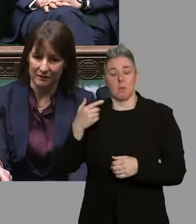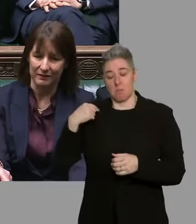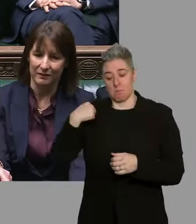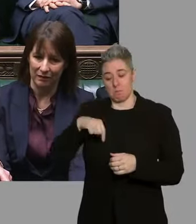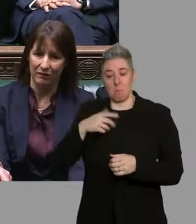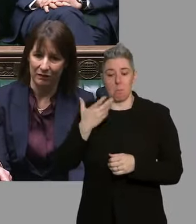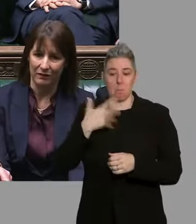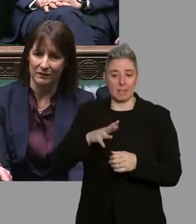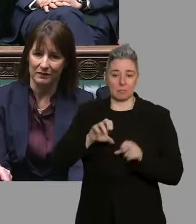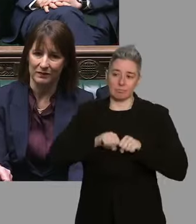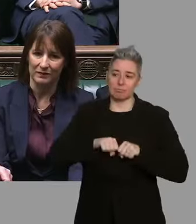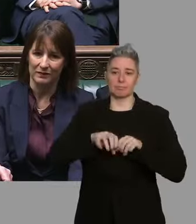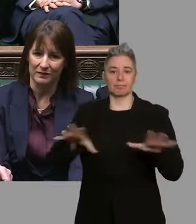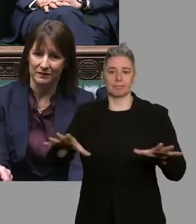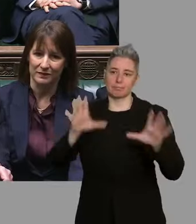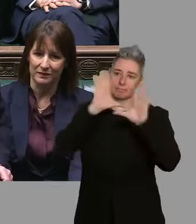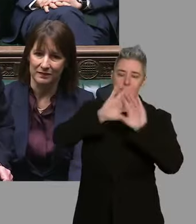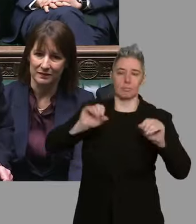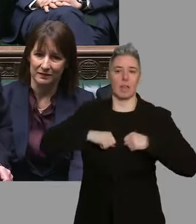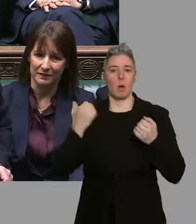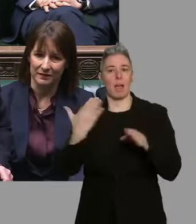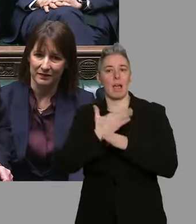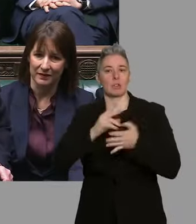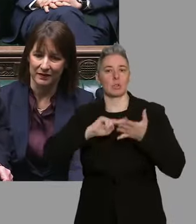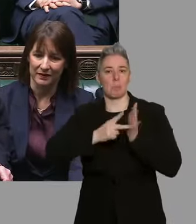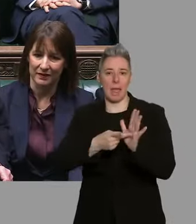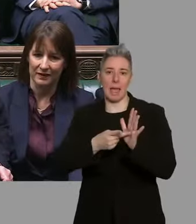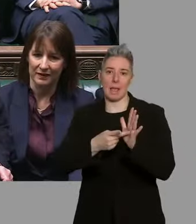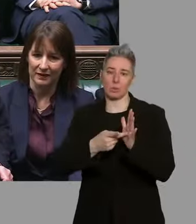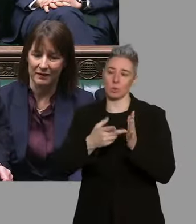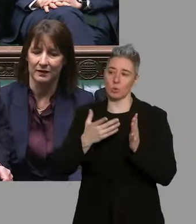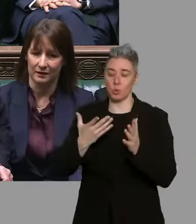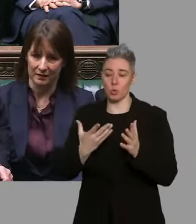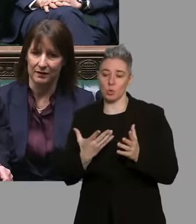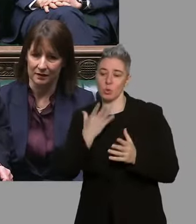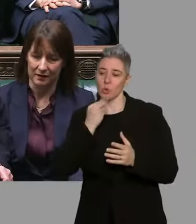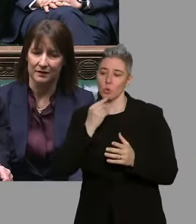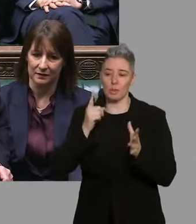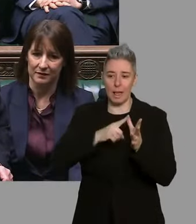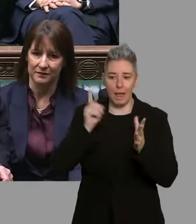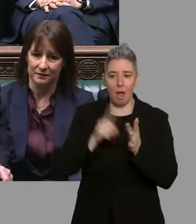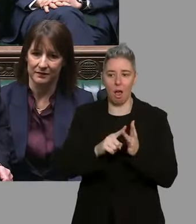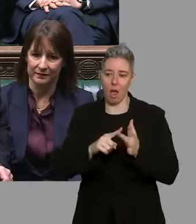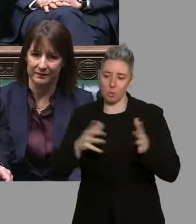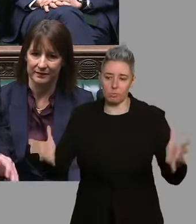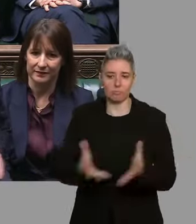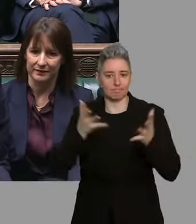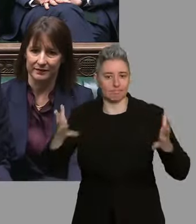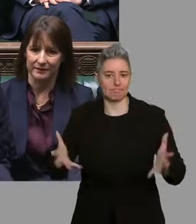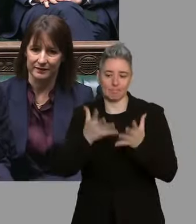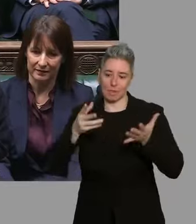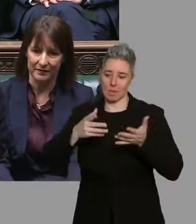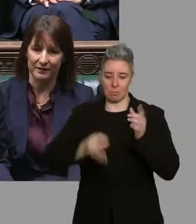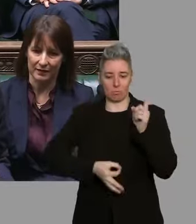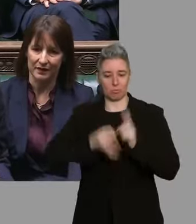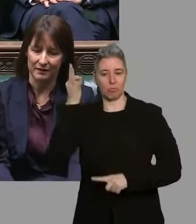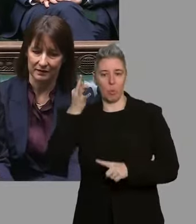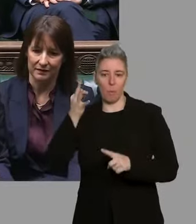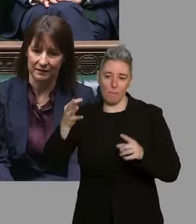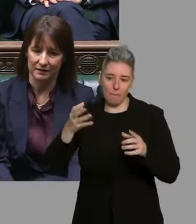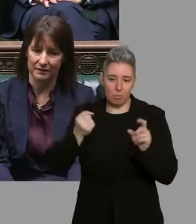of our plan for change. That will boost productivity, transform public services, deliver £39 billion of investment and